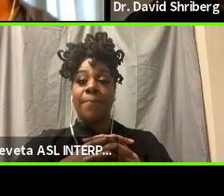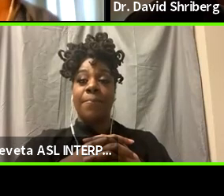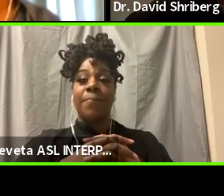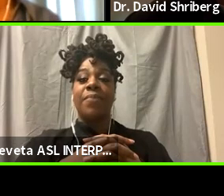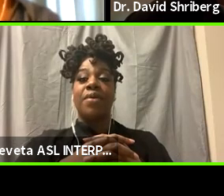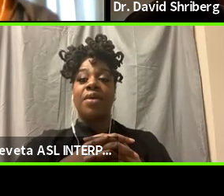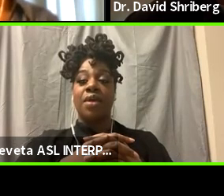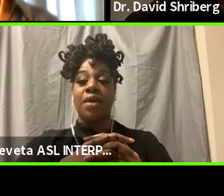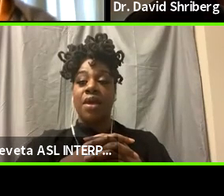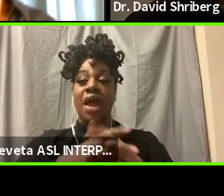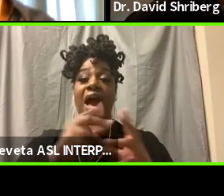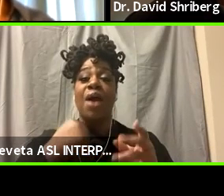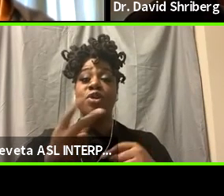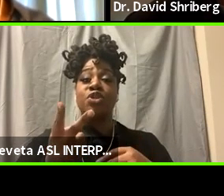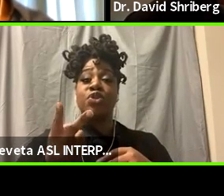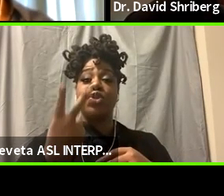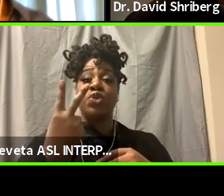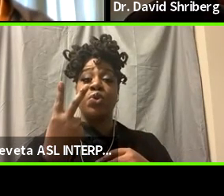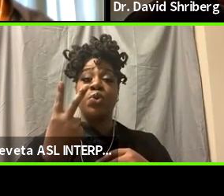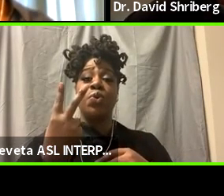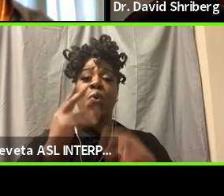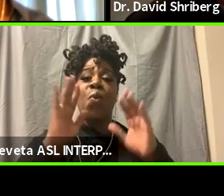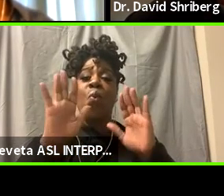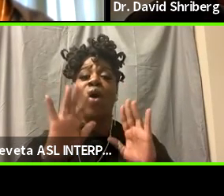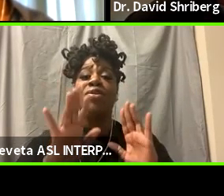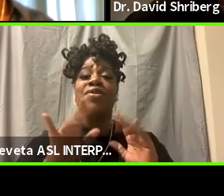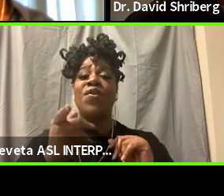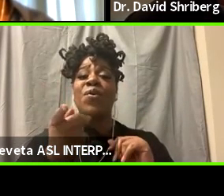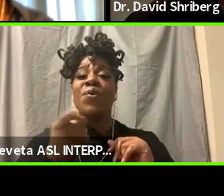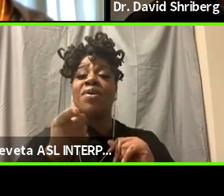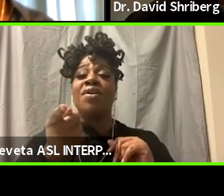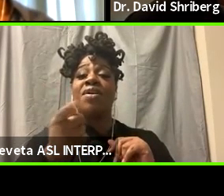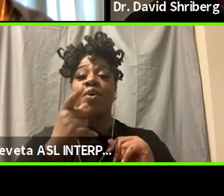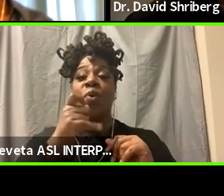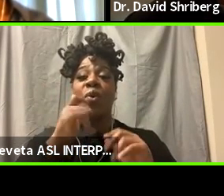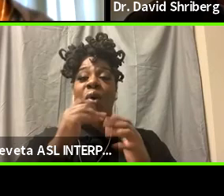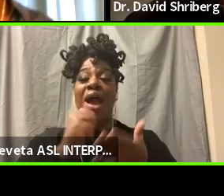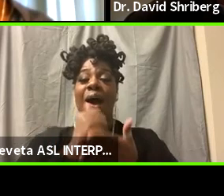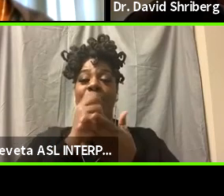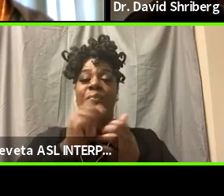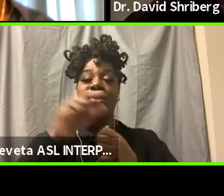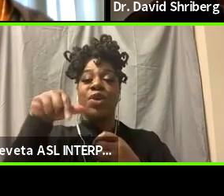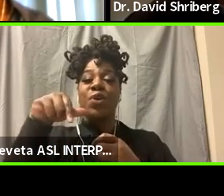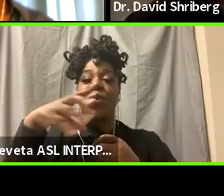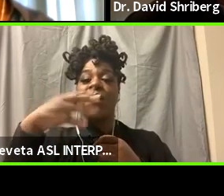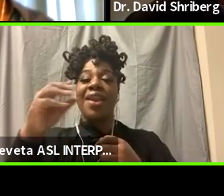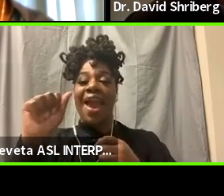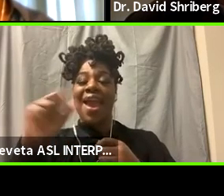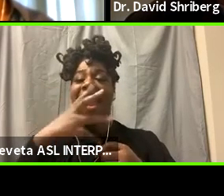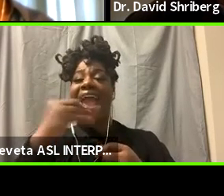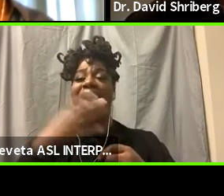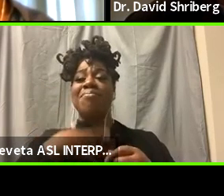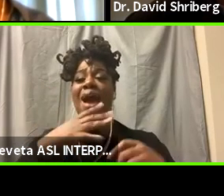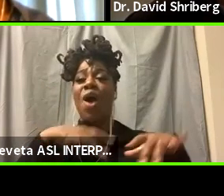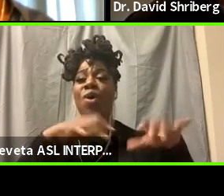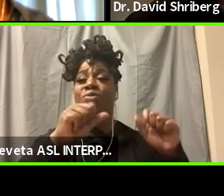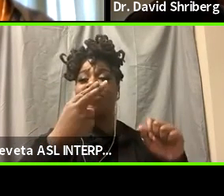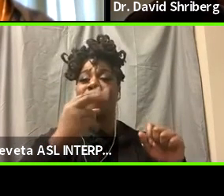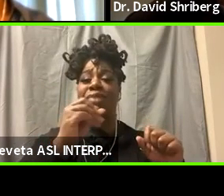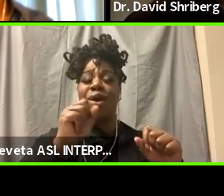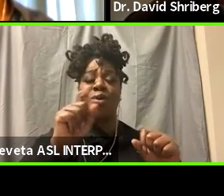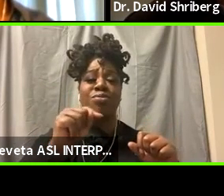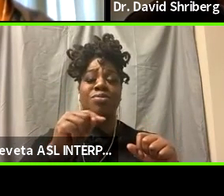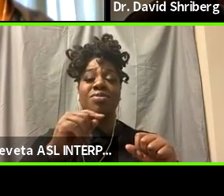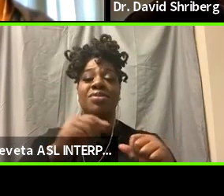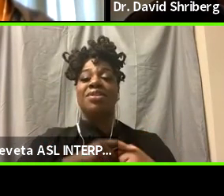wonderful individuals who helped with the Q&A portion, and to my extraordinary host for helping to put